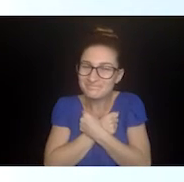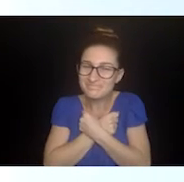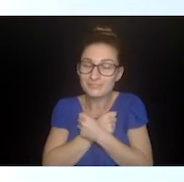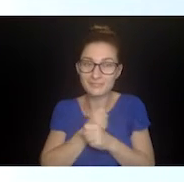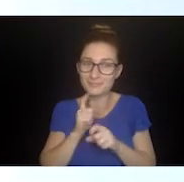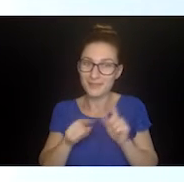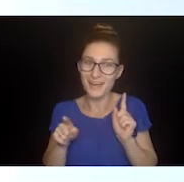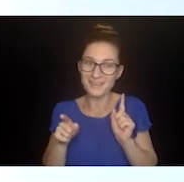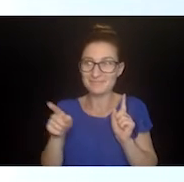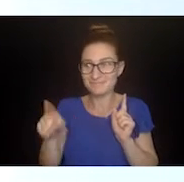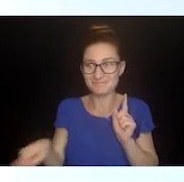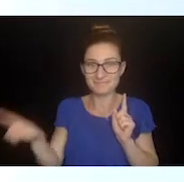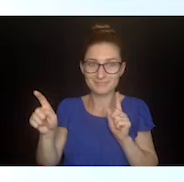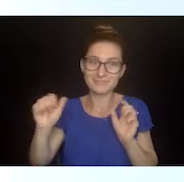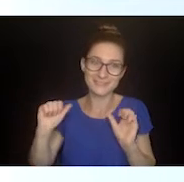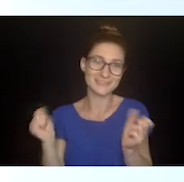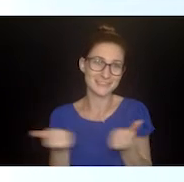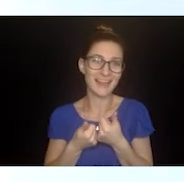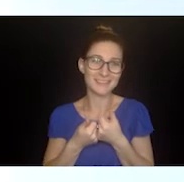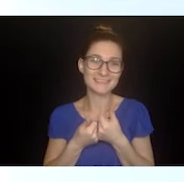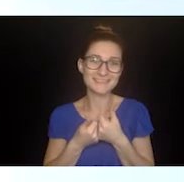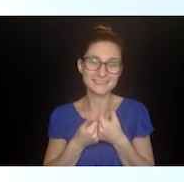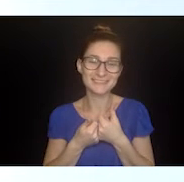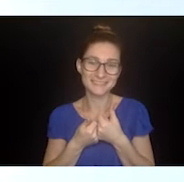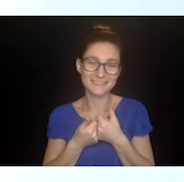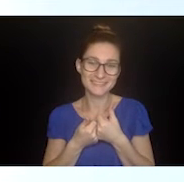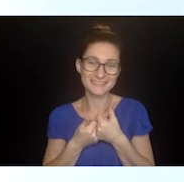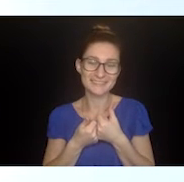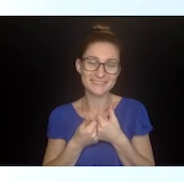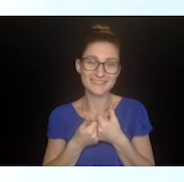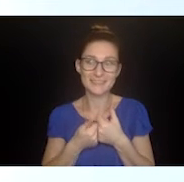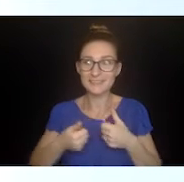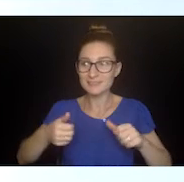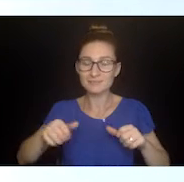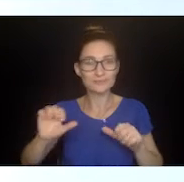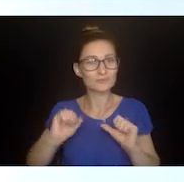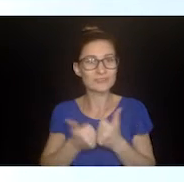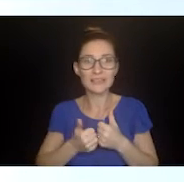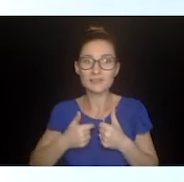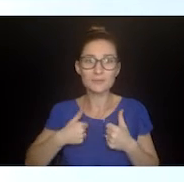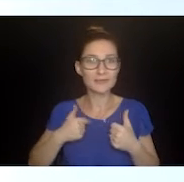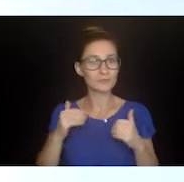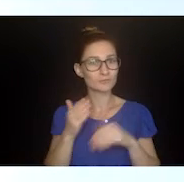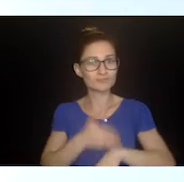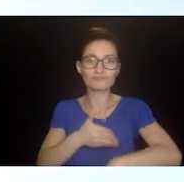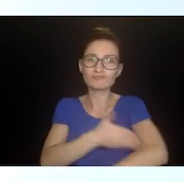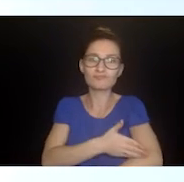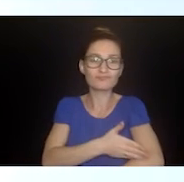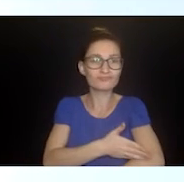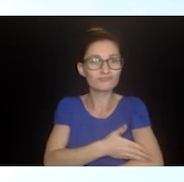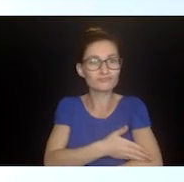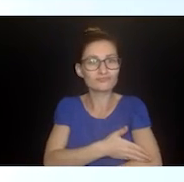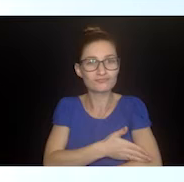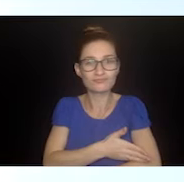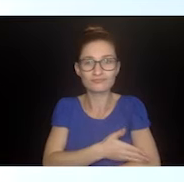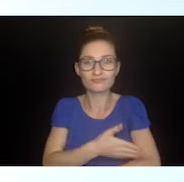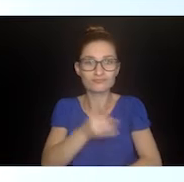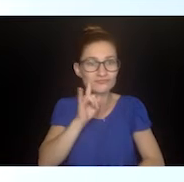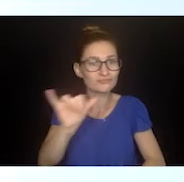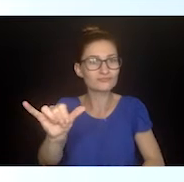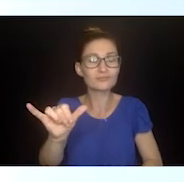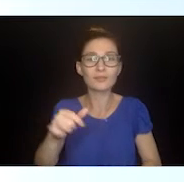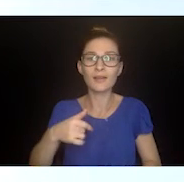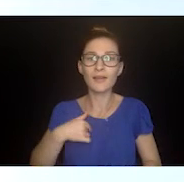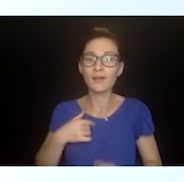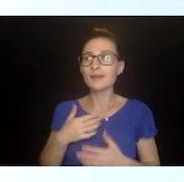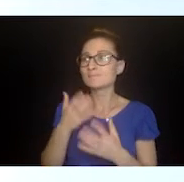they also challenge me. Challenge me to be the better me, which I'm